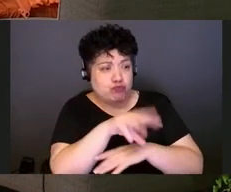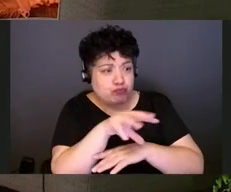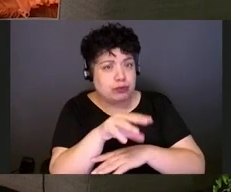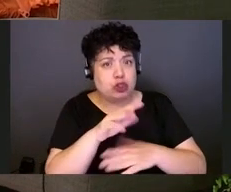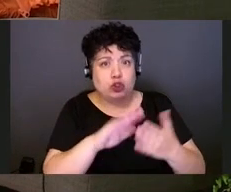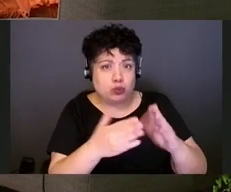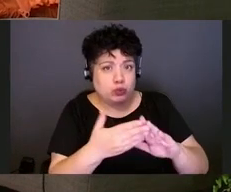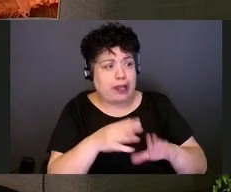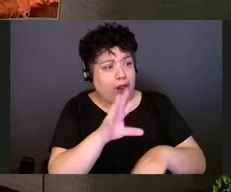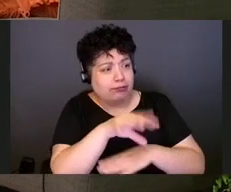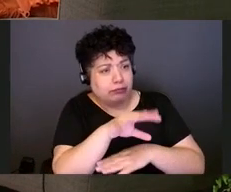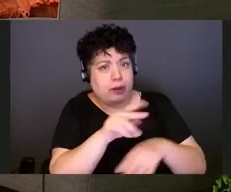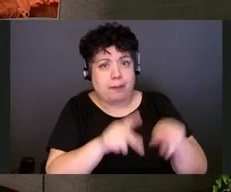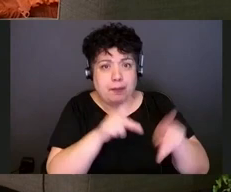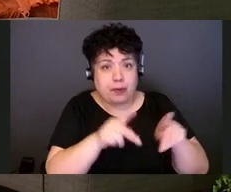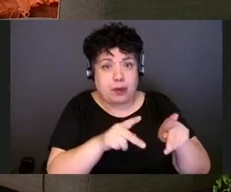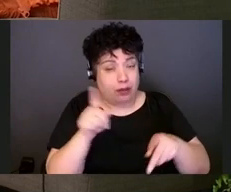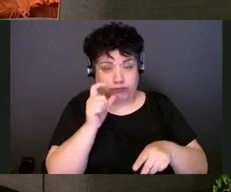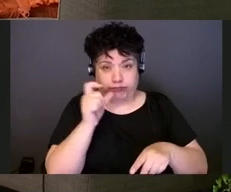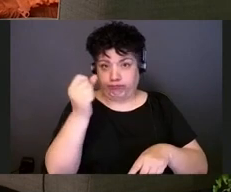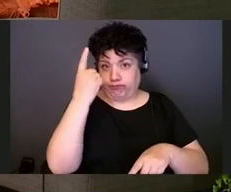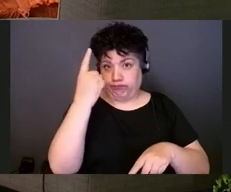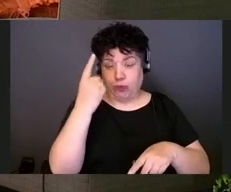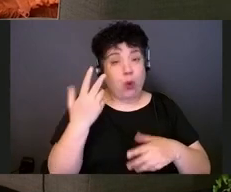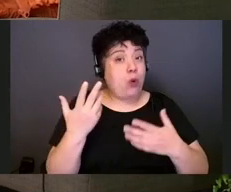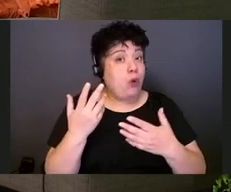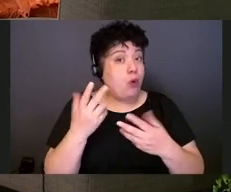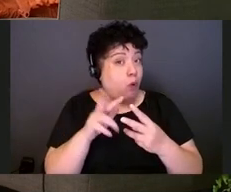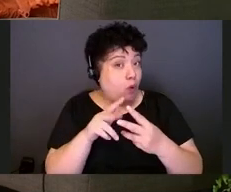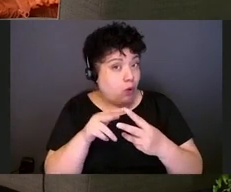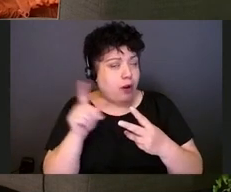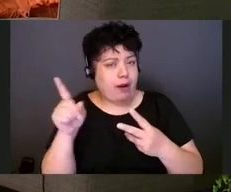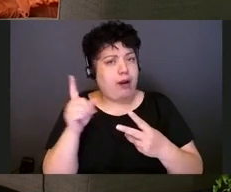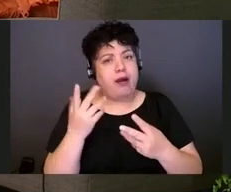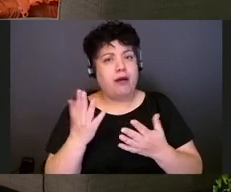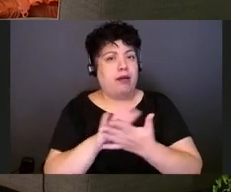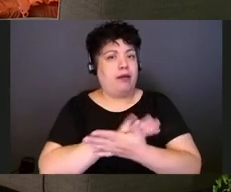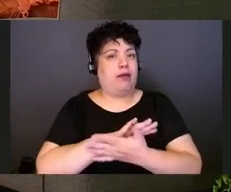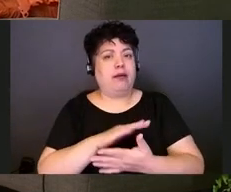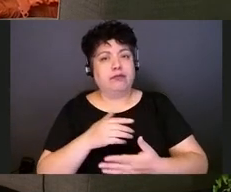don't understand or are willfully wanting to misrepresent.